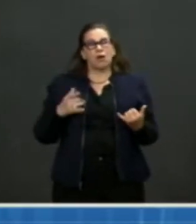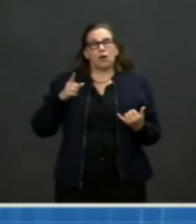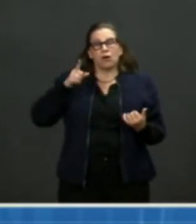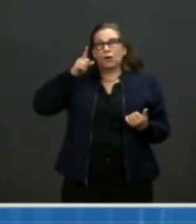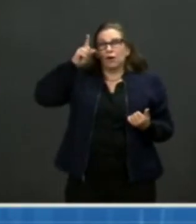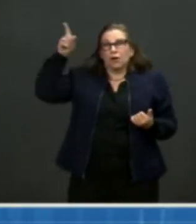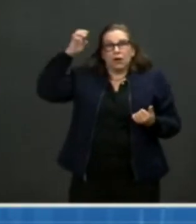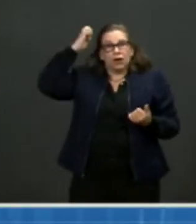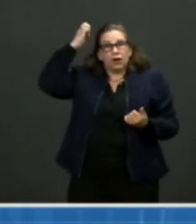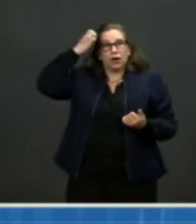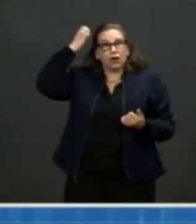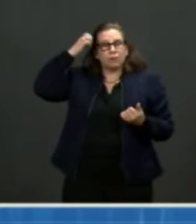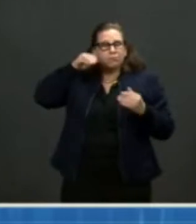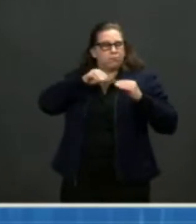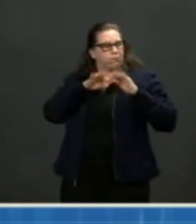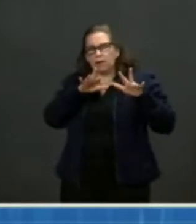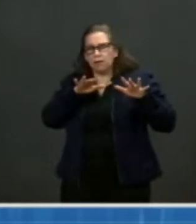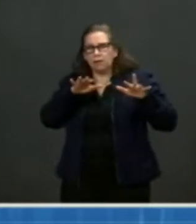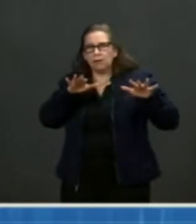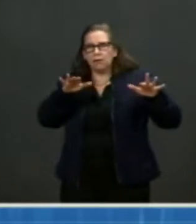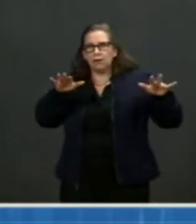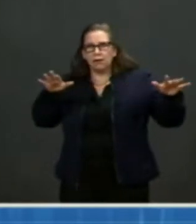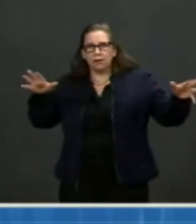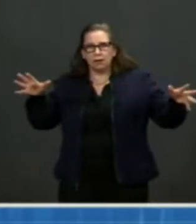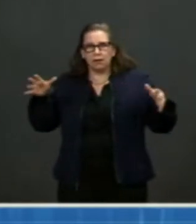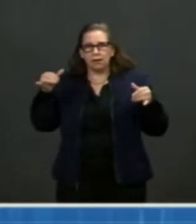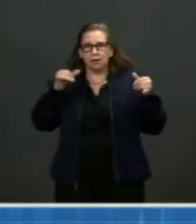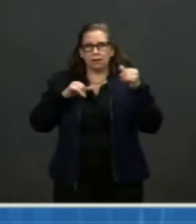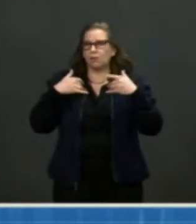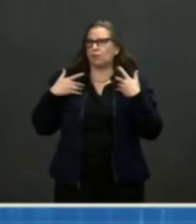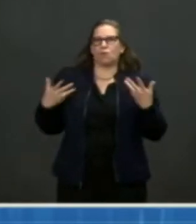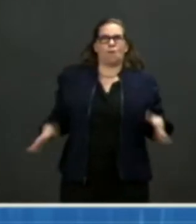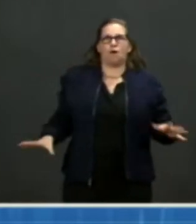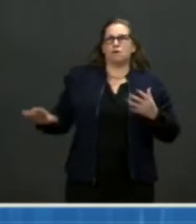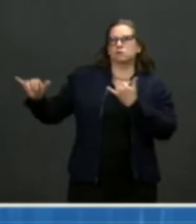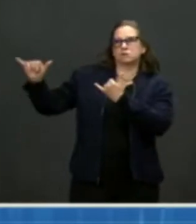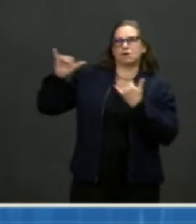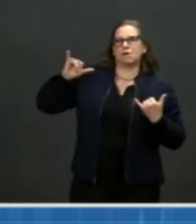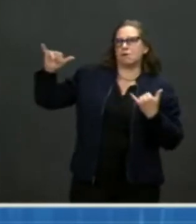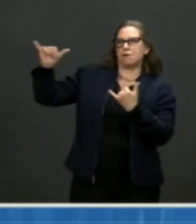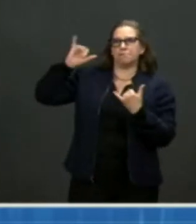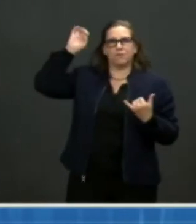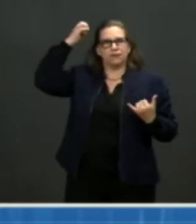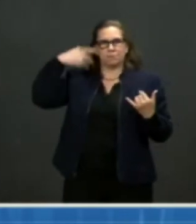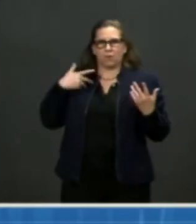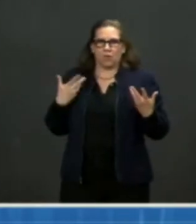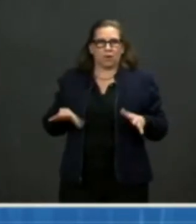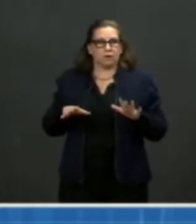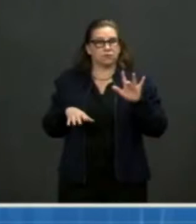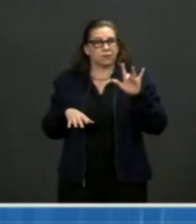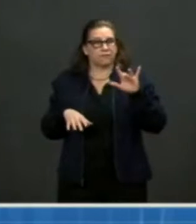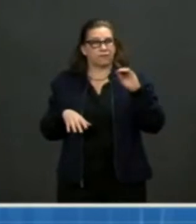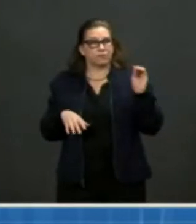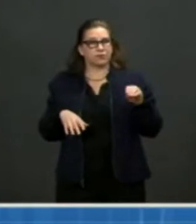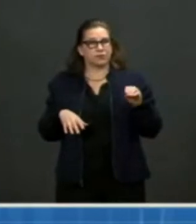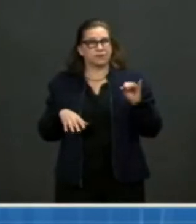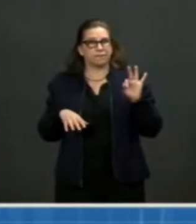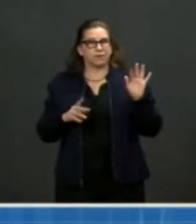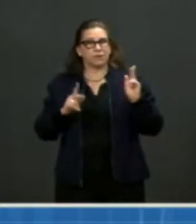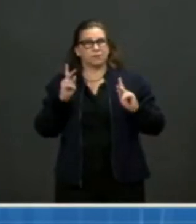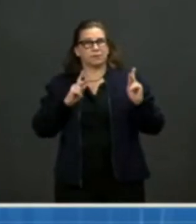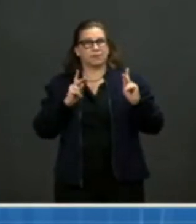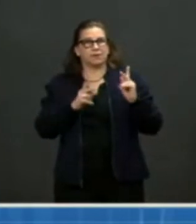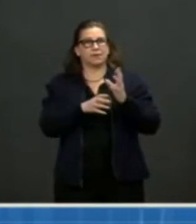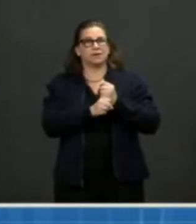vaccination. Nearly 25% of the American population has received at least one dose, and